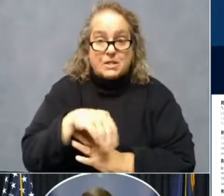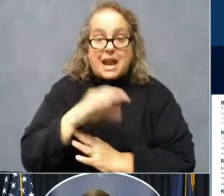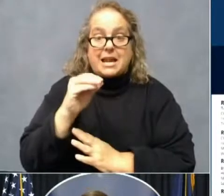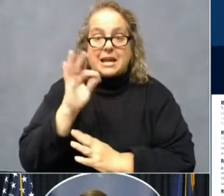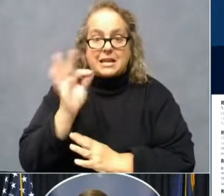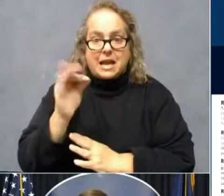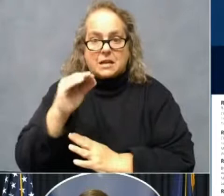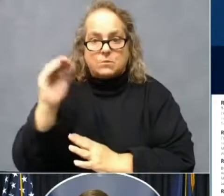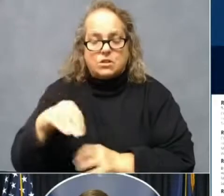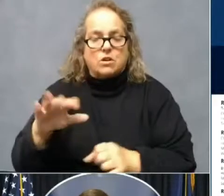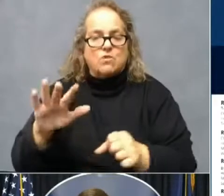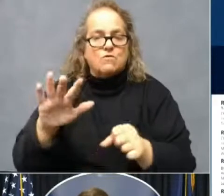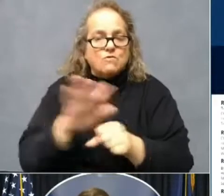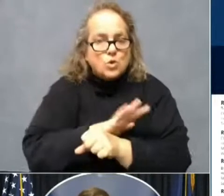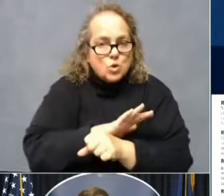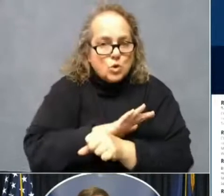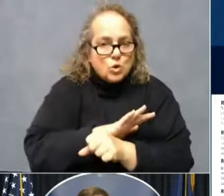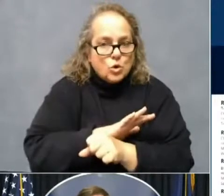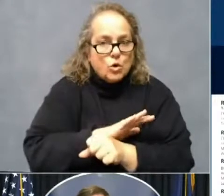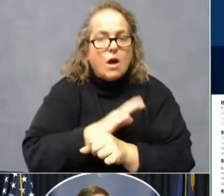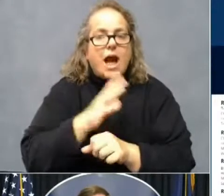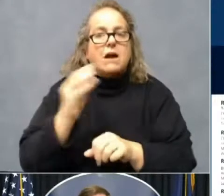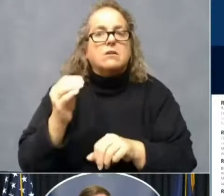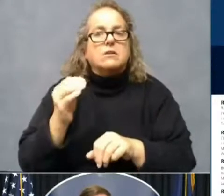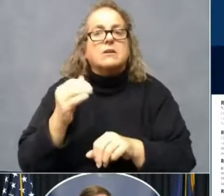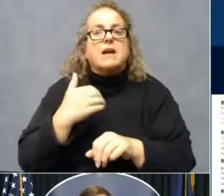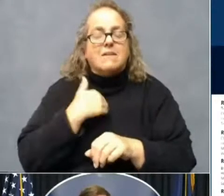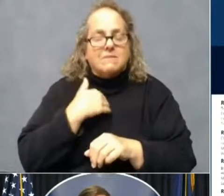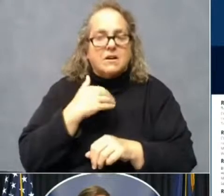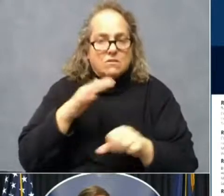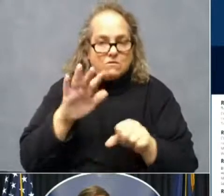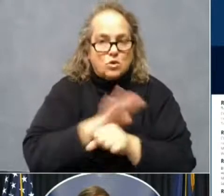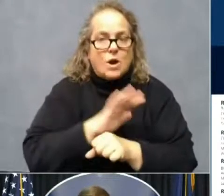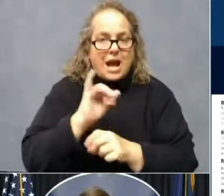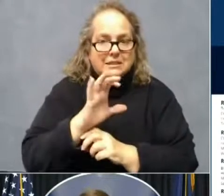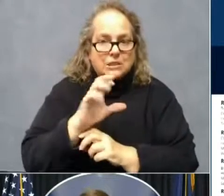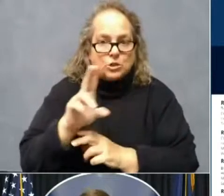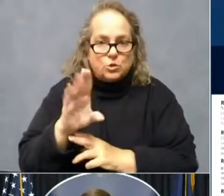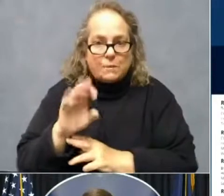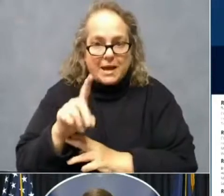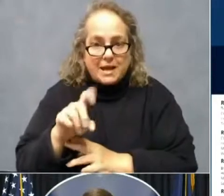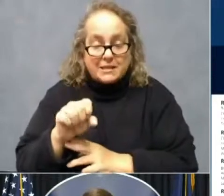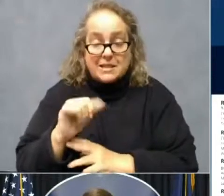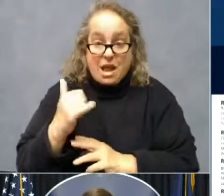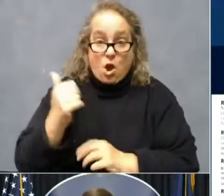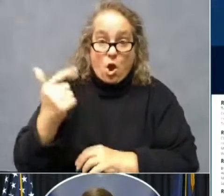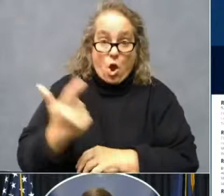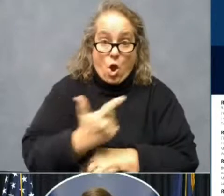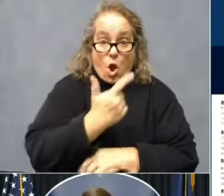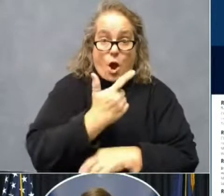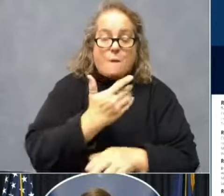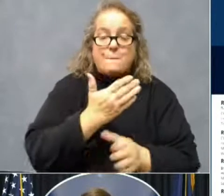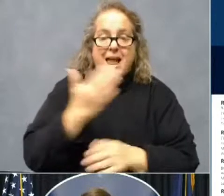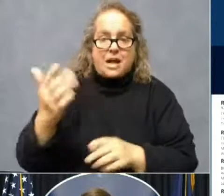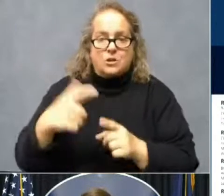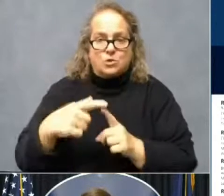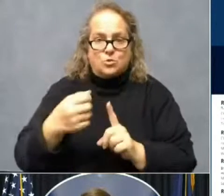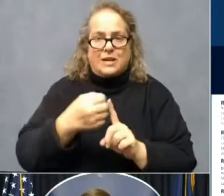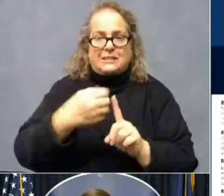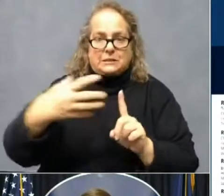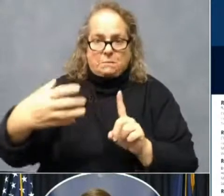Now, I know all these hospitals are working on different plans to expand them, and they are working with different regions that you